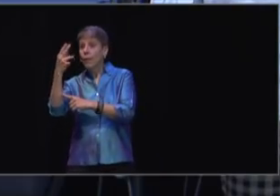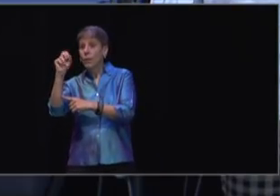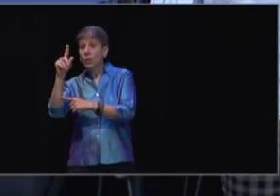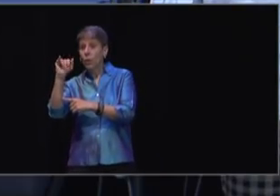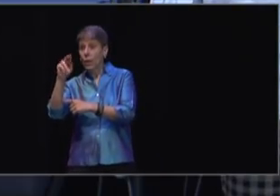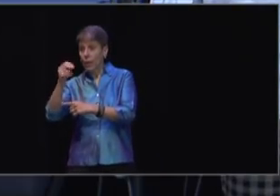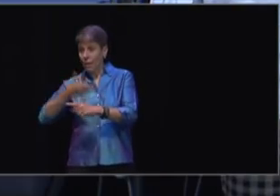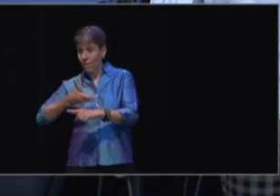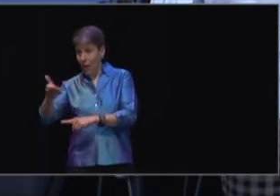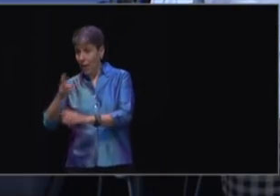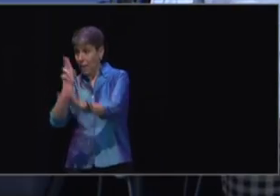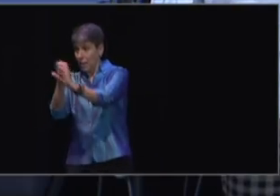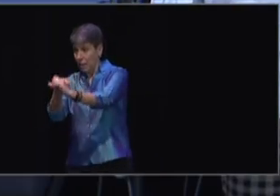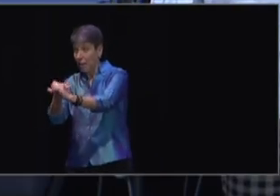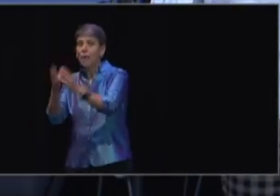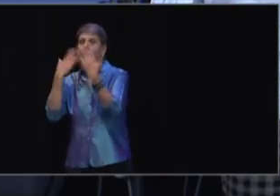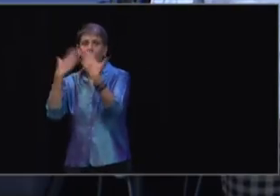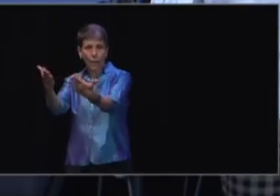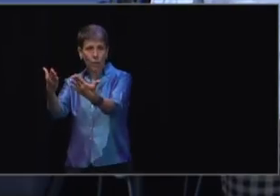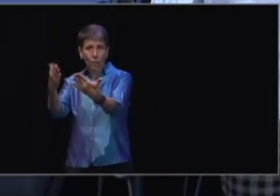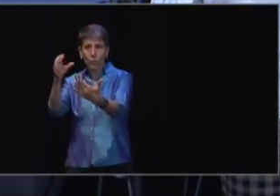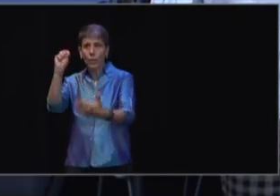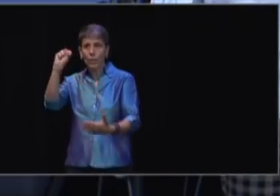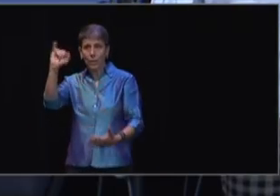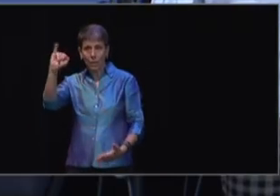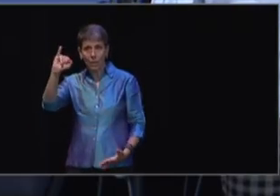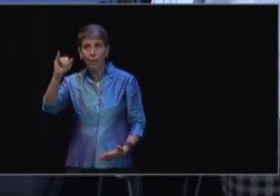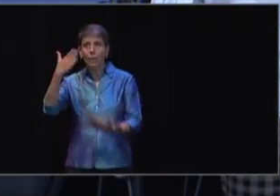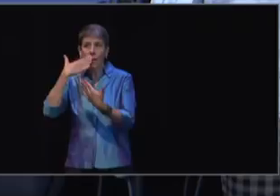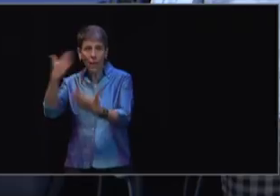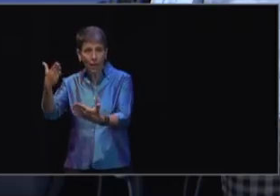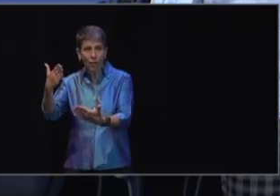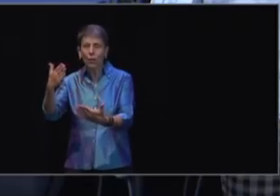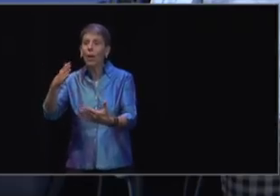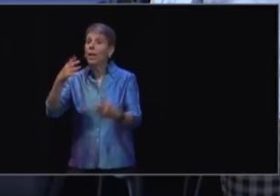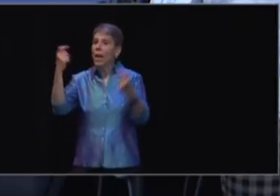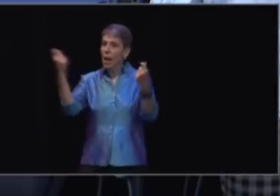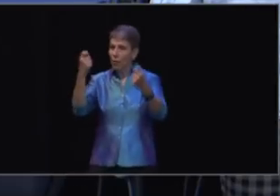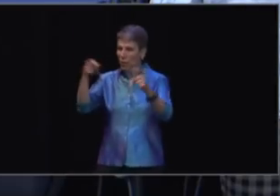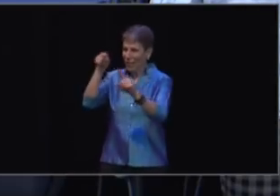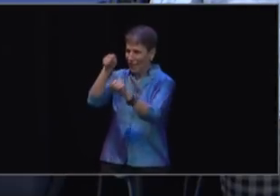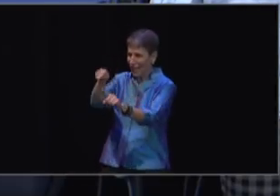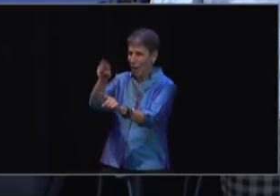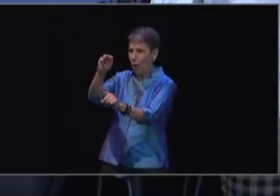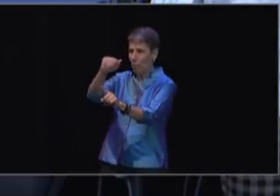Sister Fire to be celebrating our anniversary on the mall.